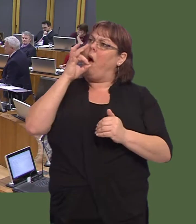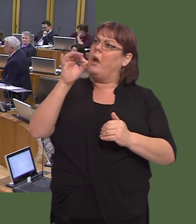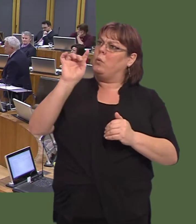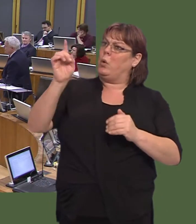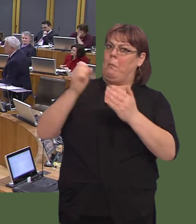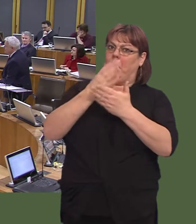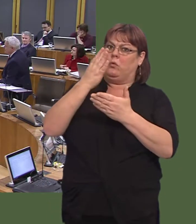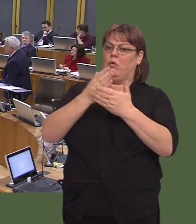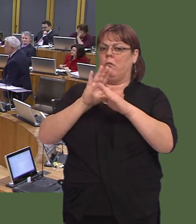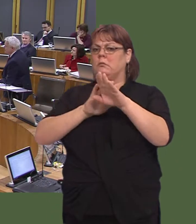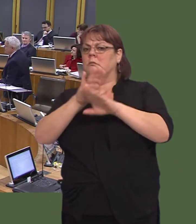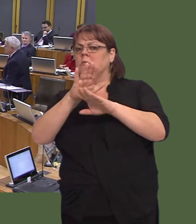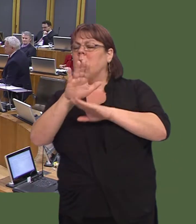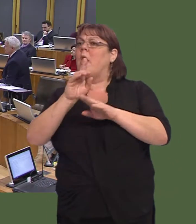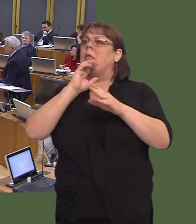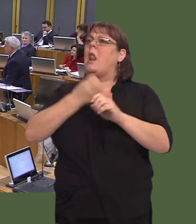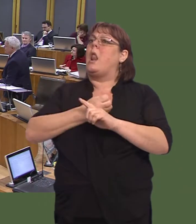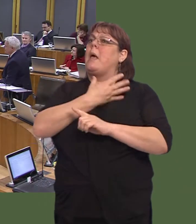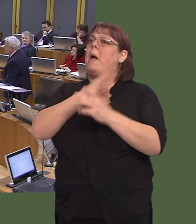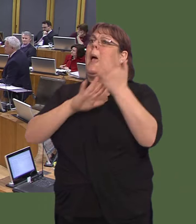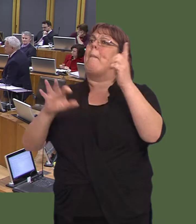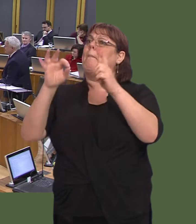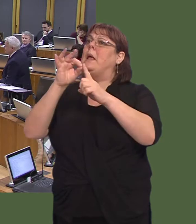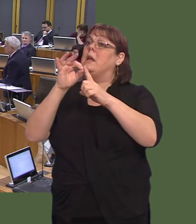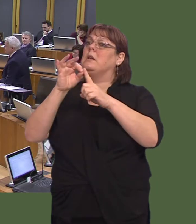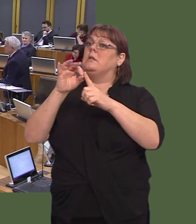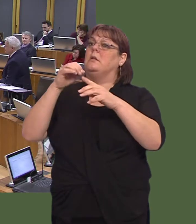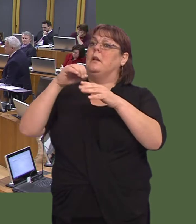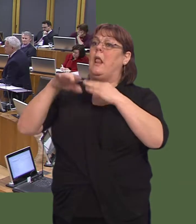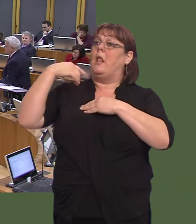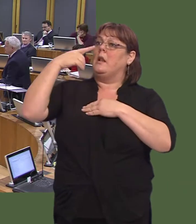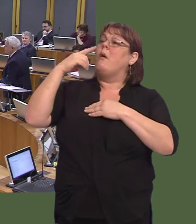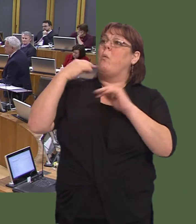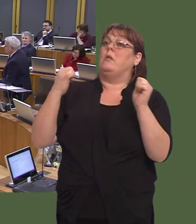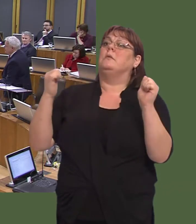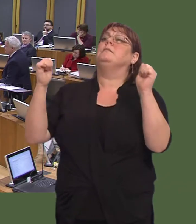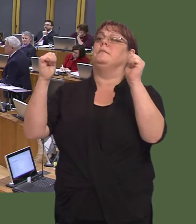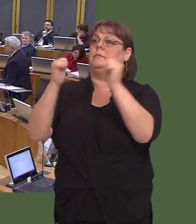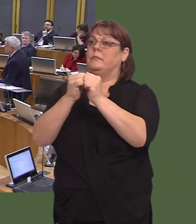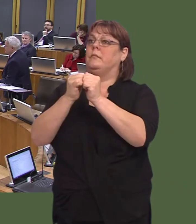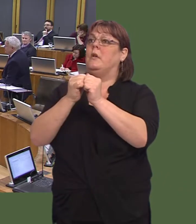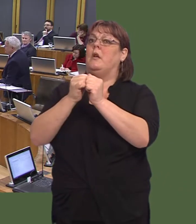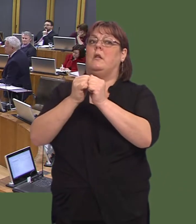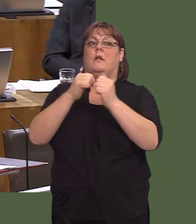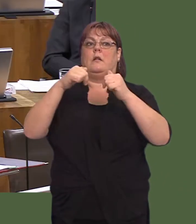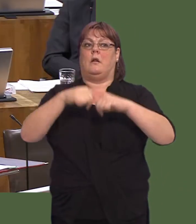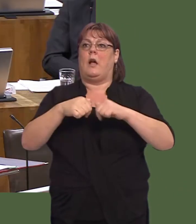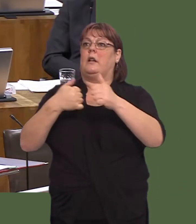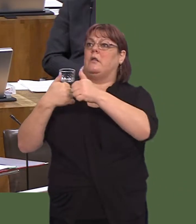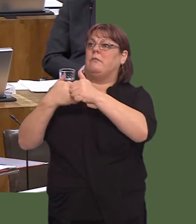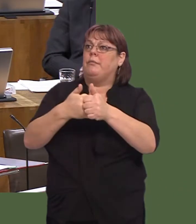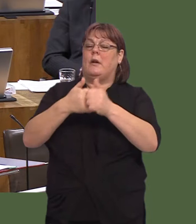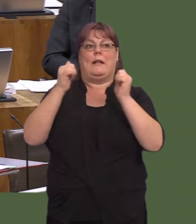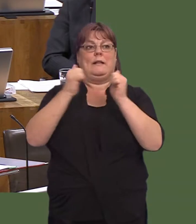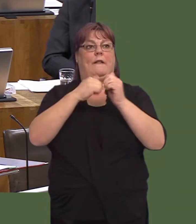you ensure that when the time comes, Labour MPs in Westminster will back a distinct deal for Wales? Well,